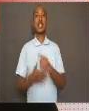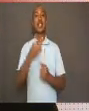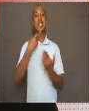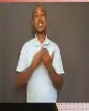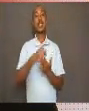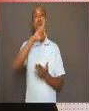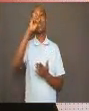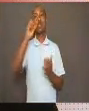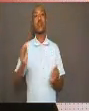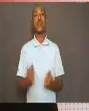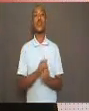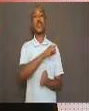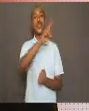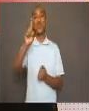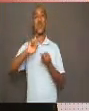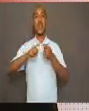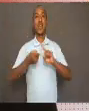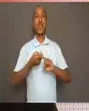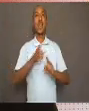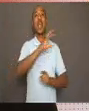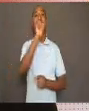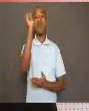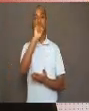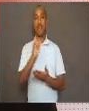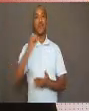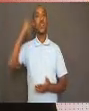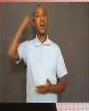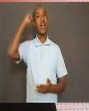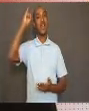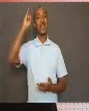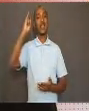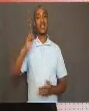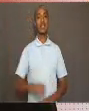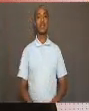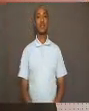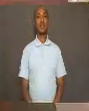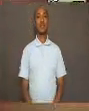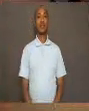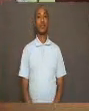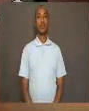question with your classmates and write down the ideas you come up with.